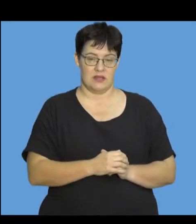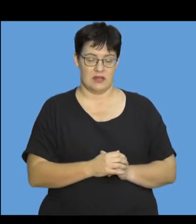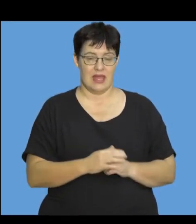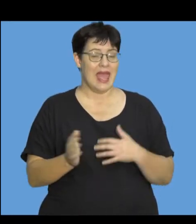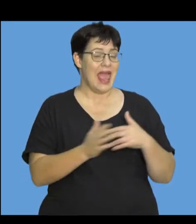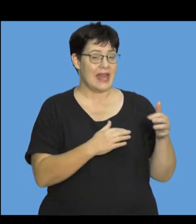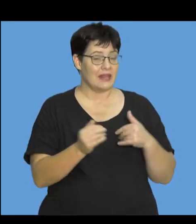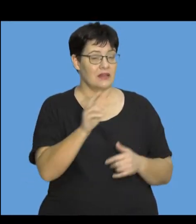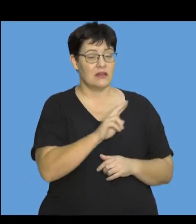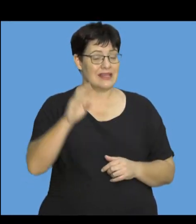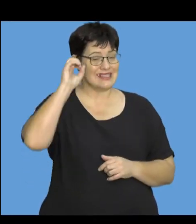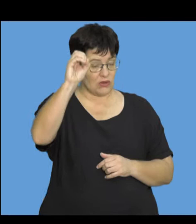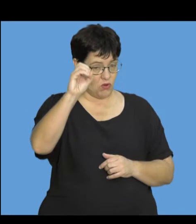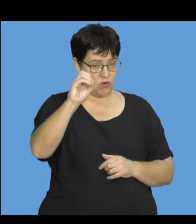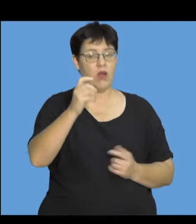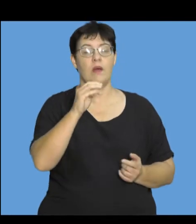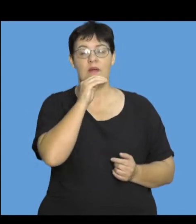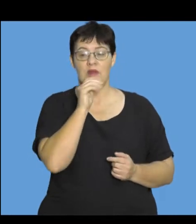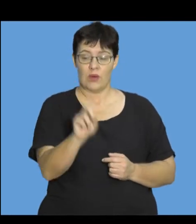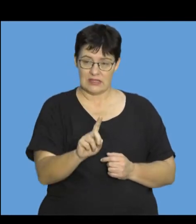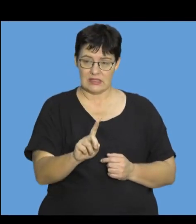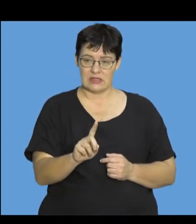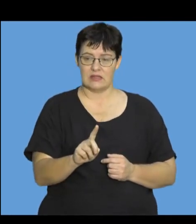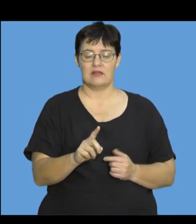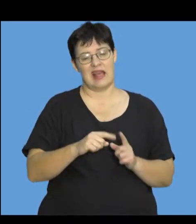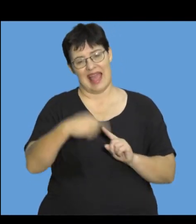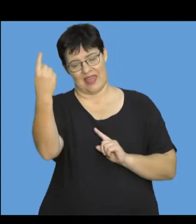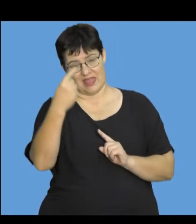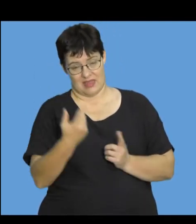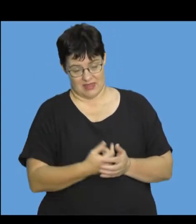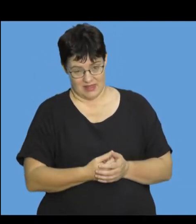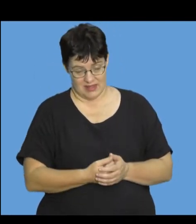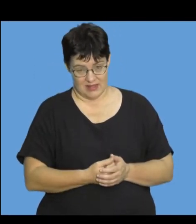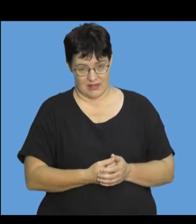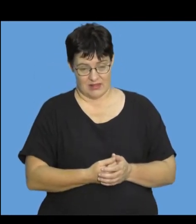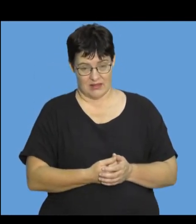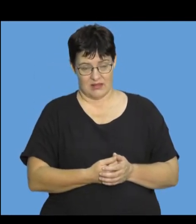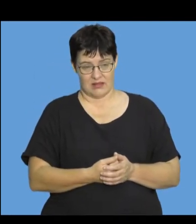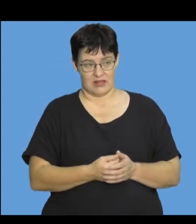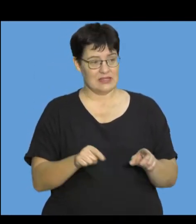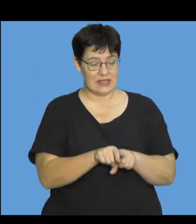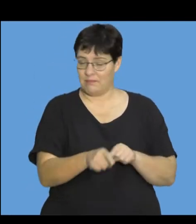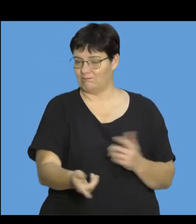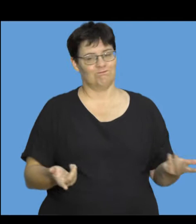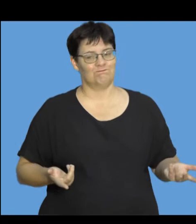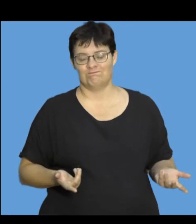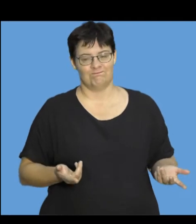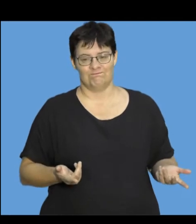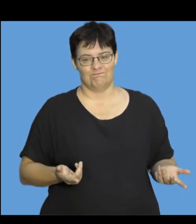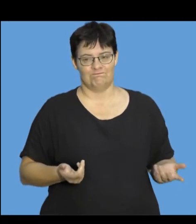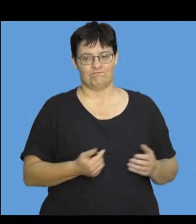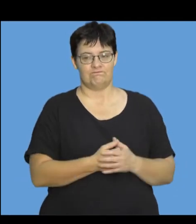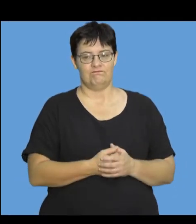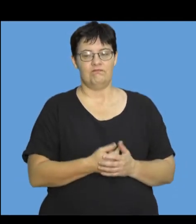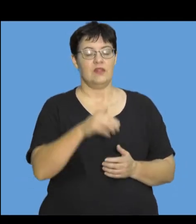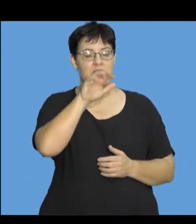Because anything raised to the exponent of 0 will then be something else. It's definitely not what we have here. So this is the